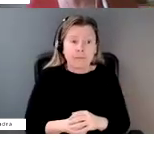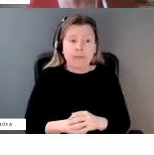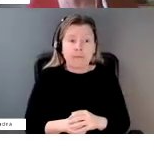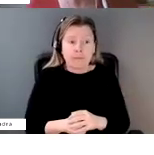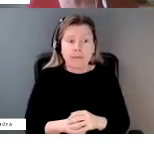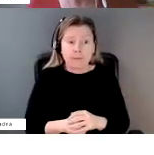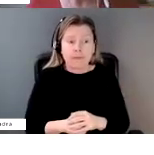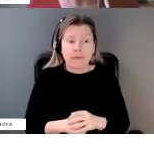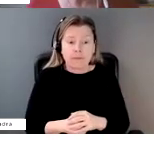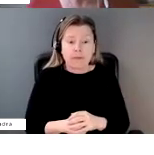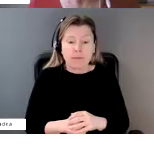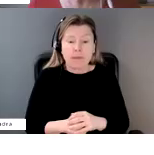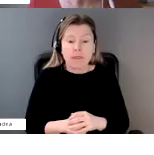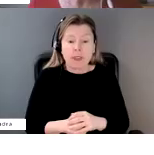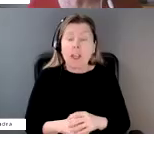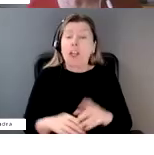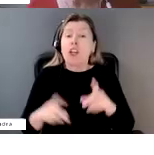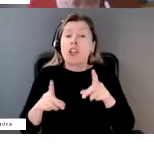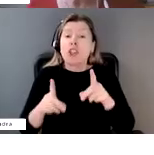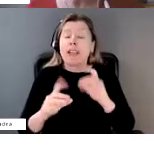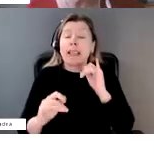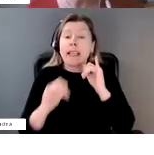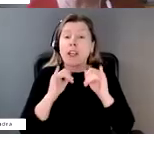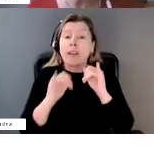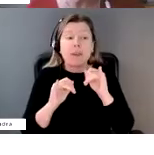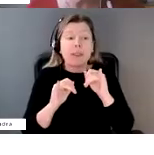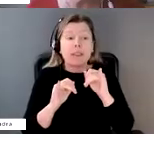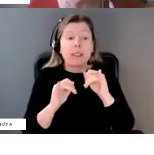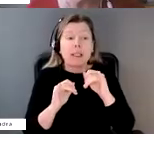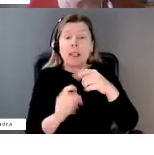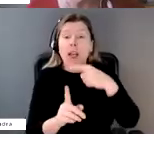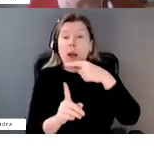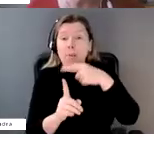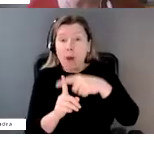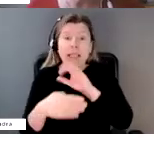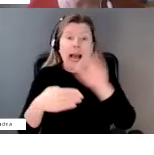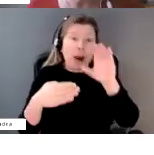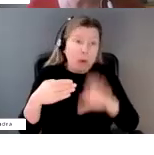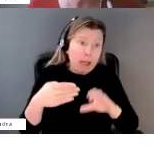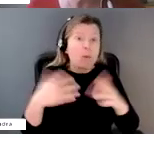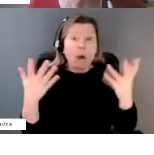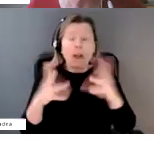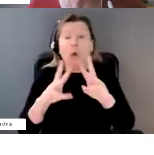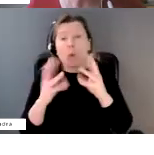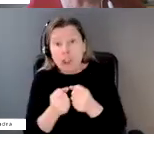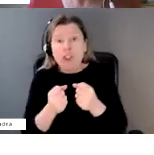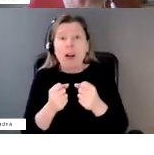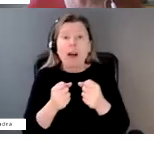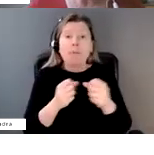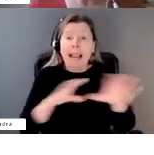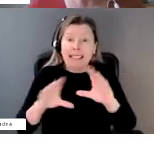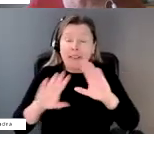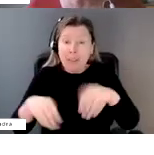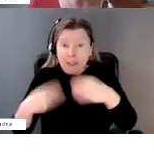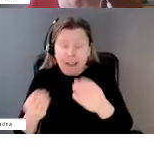the interviews was that a positive outcome were the workshops and the activities themselves. The